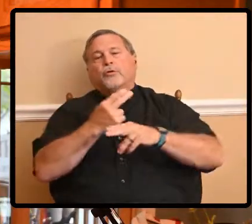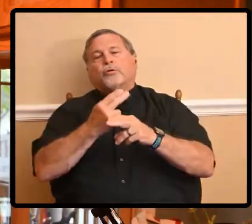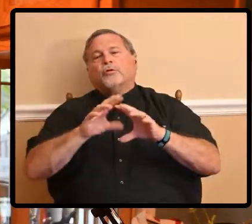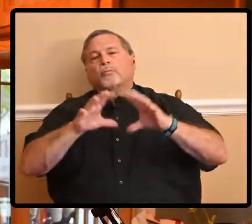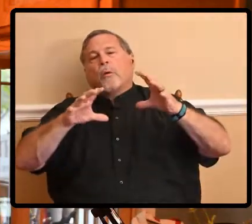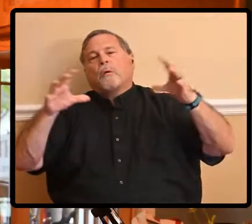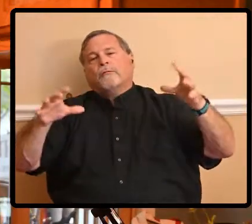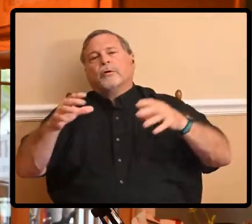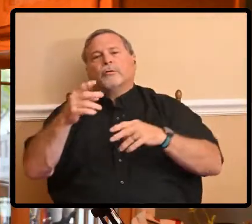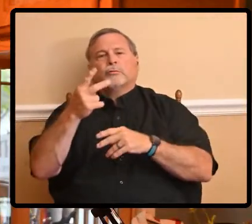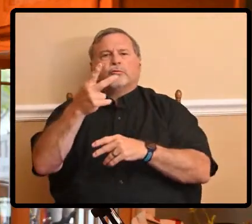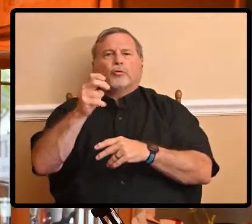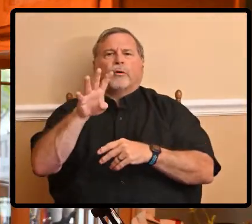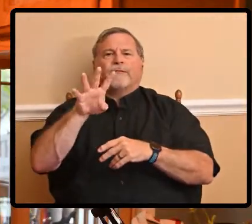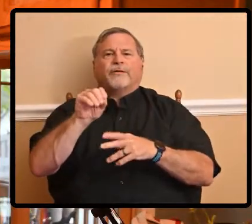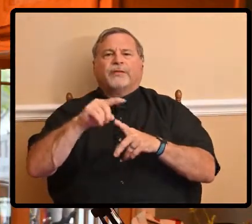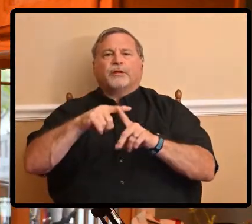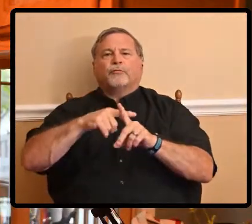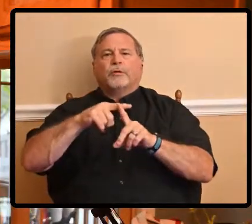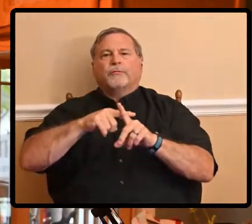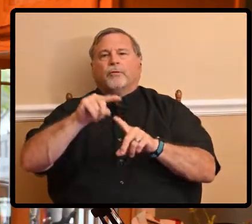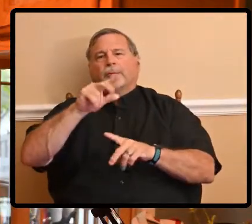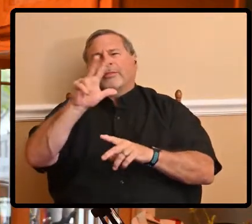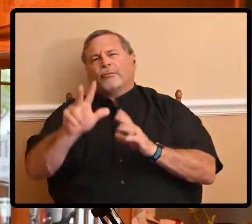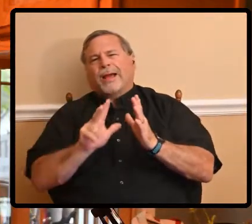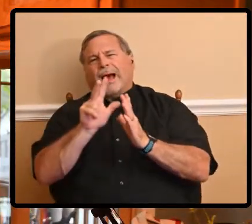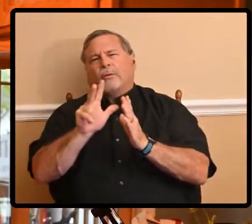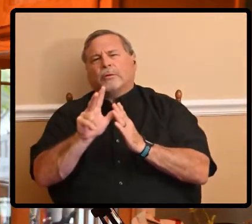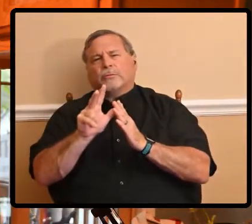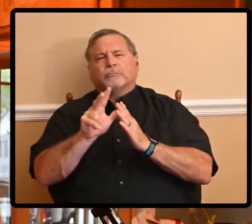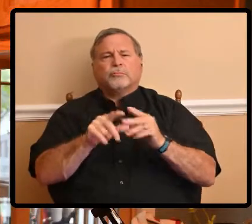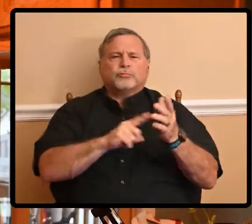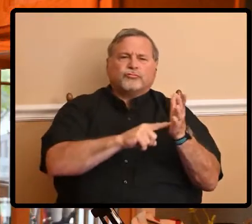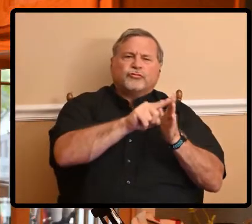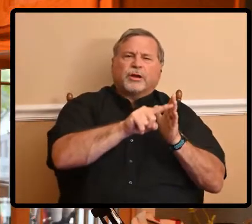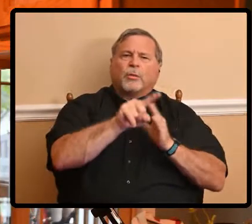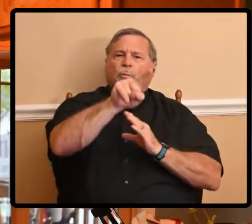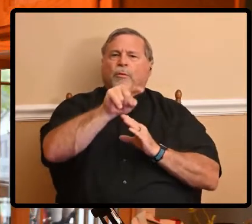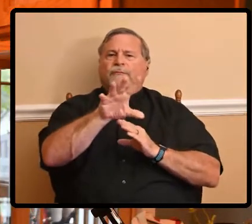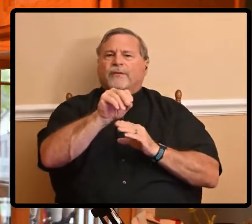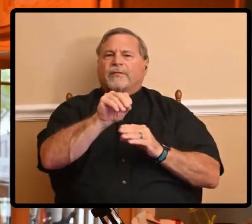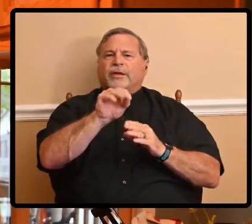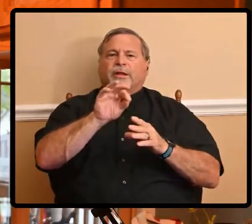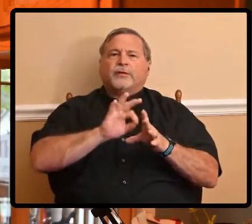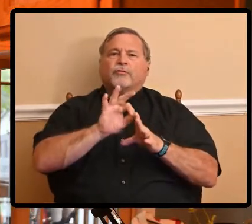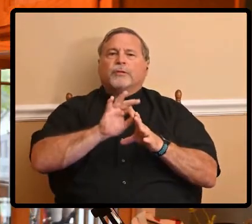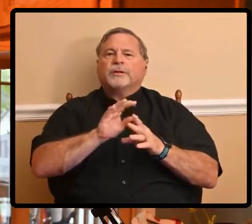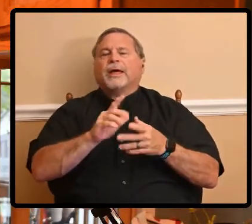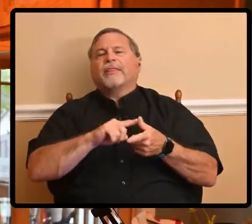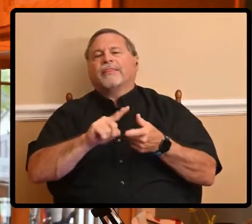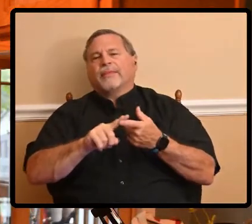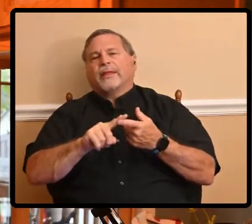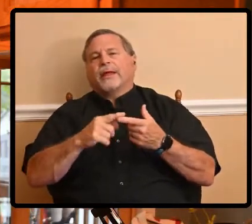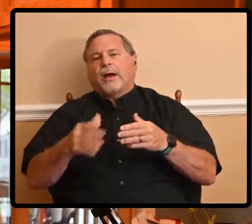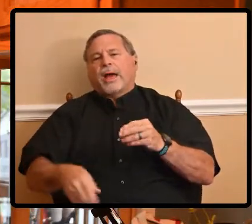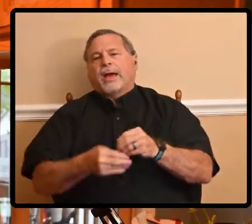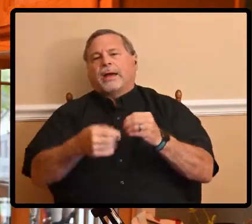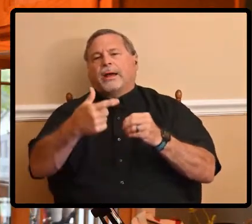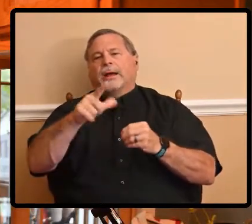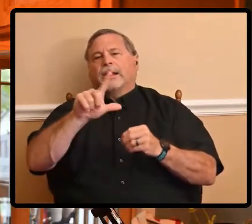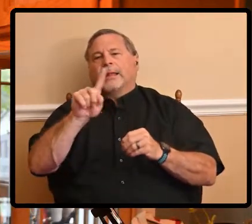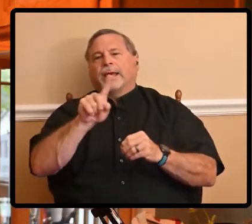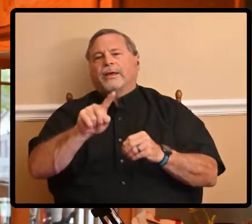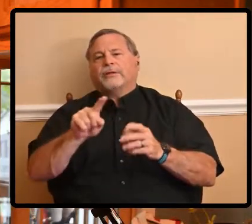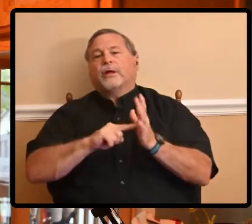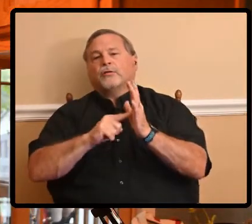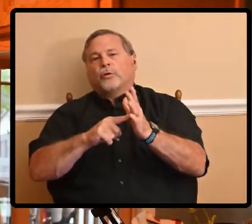at 250 for about 3 hours. We'll be checking it at about 150 degrees. I'm going to put a glaze on it, and then after that we'll go